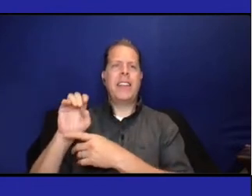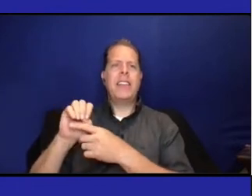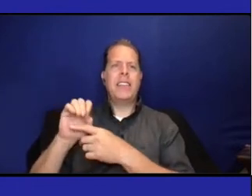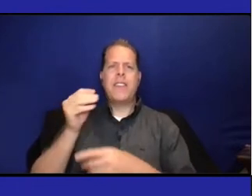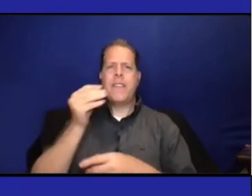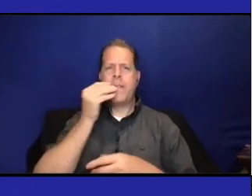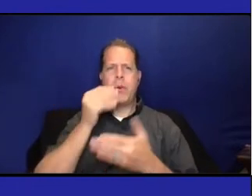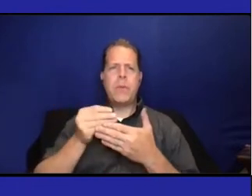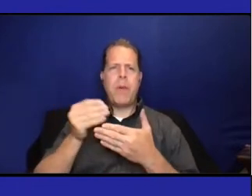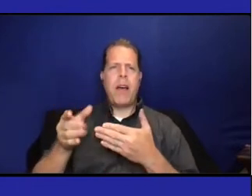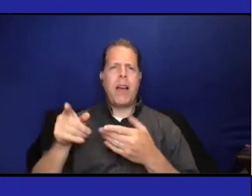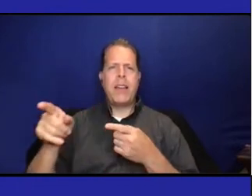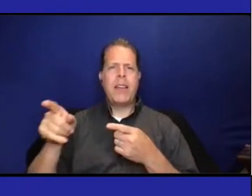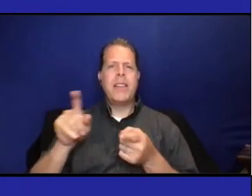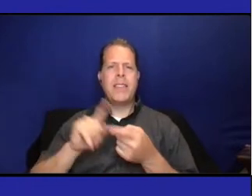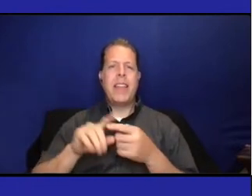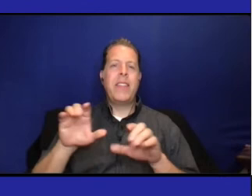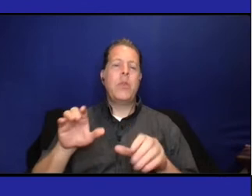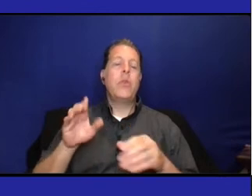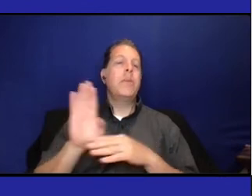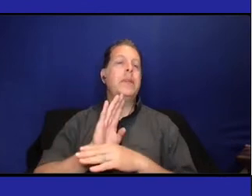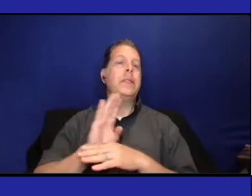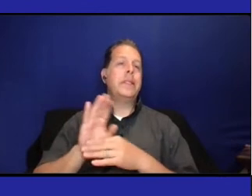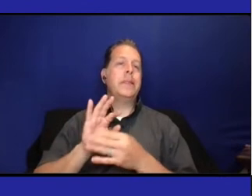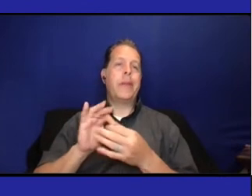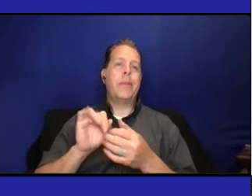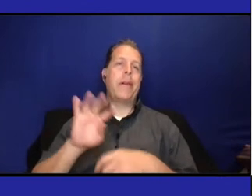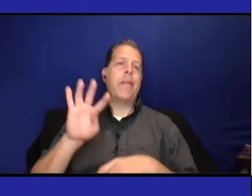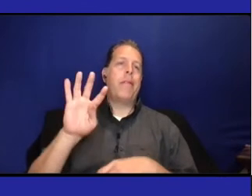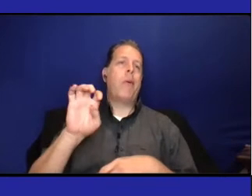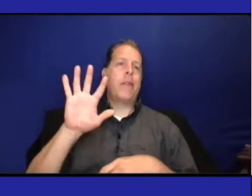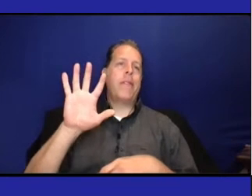they do business with about 450